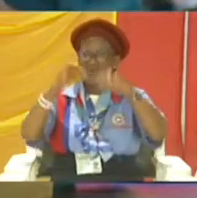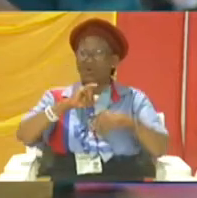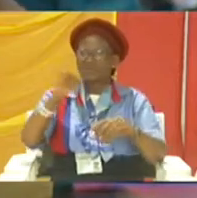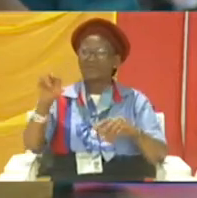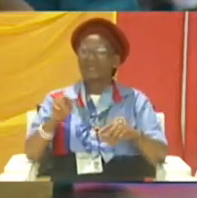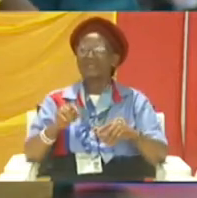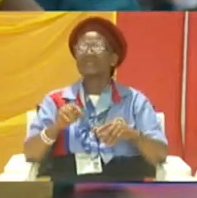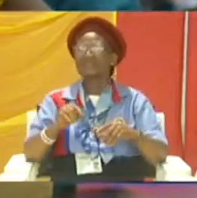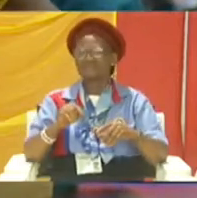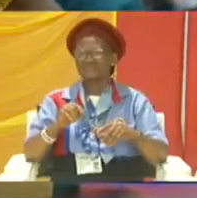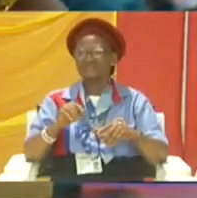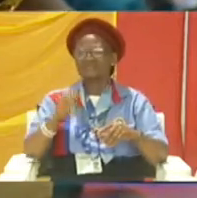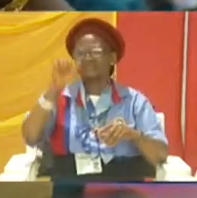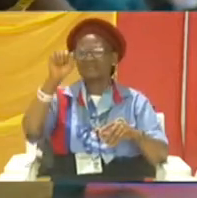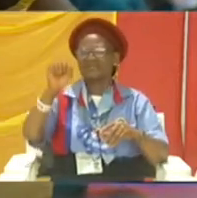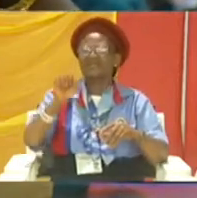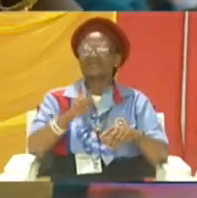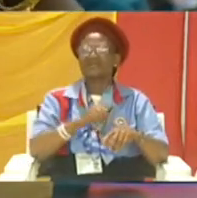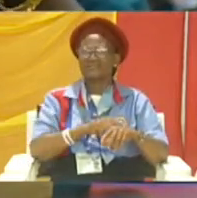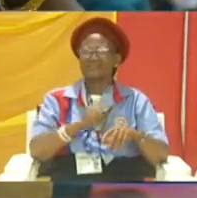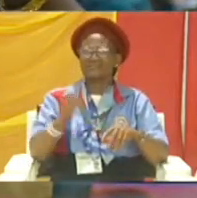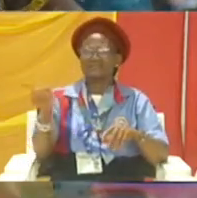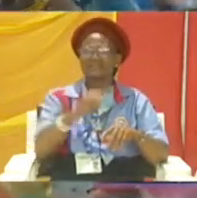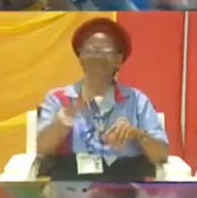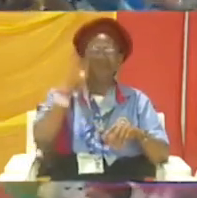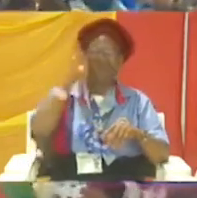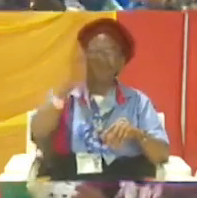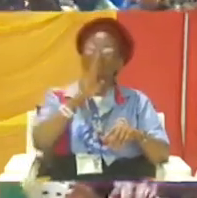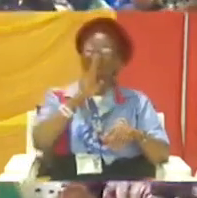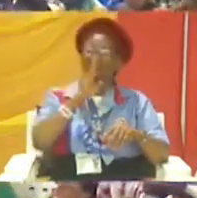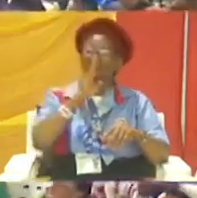you will be described as a genius.